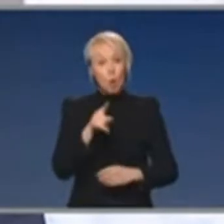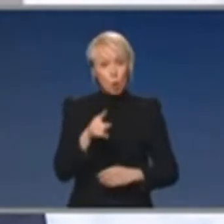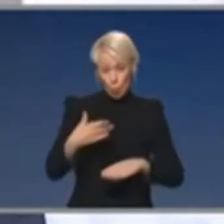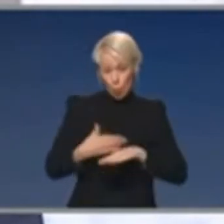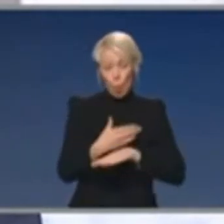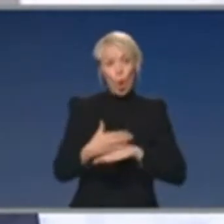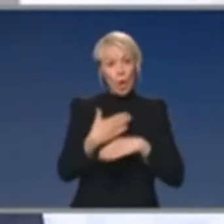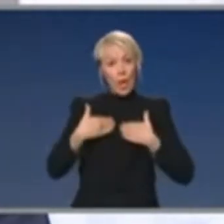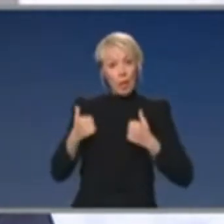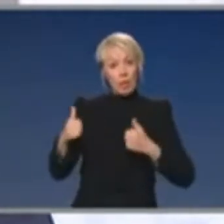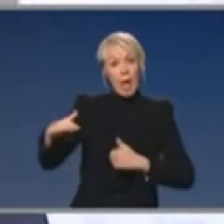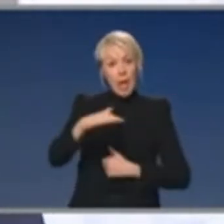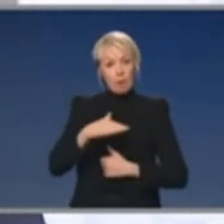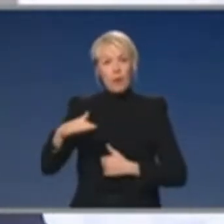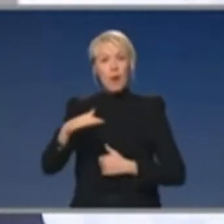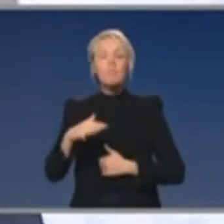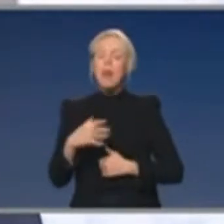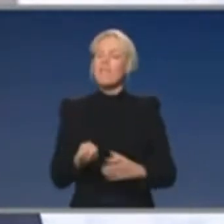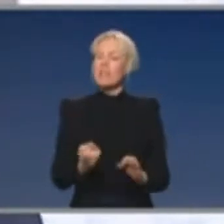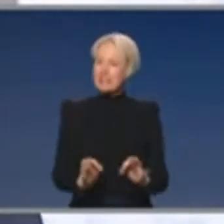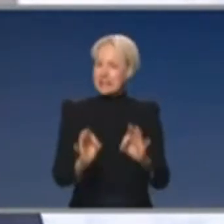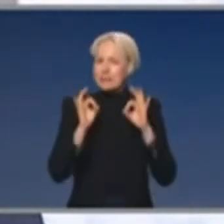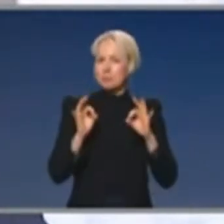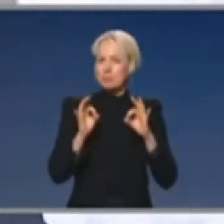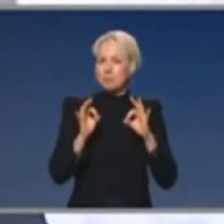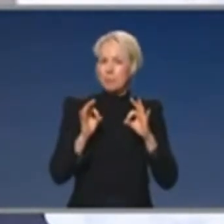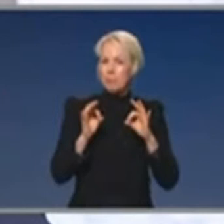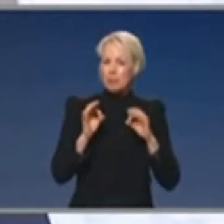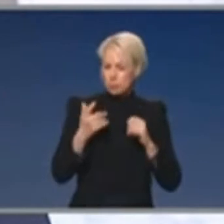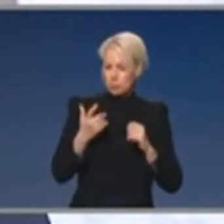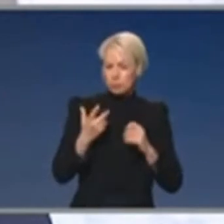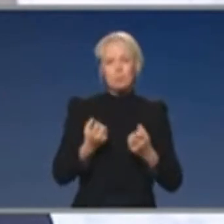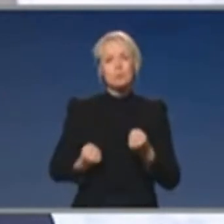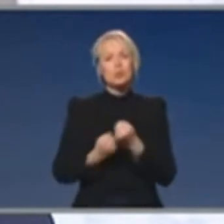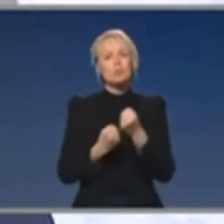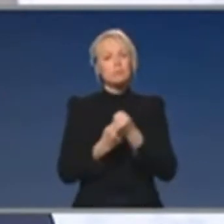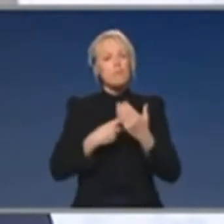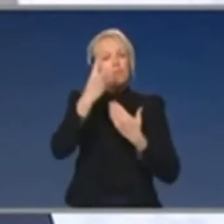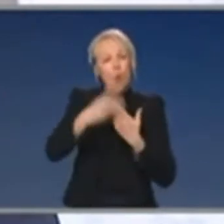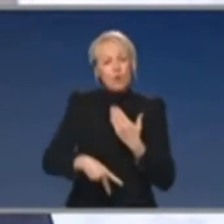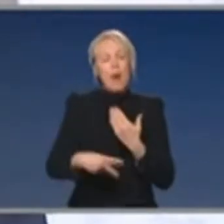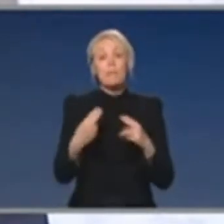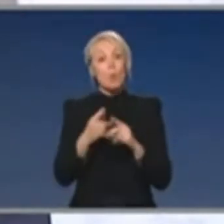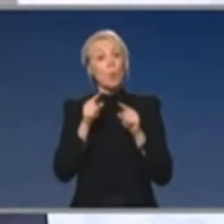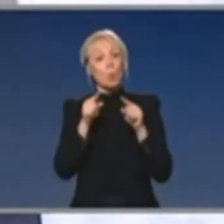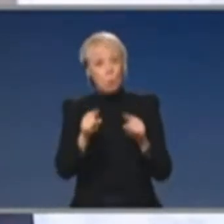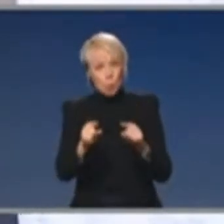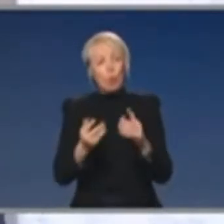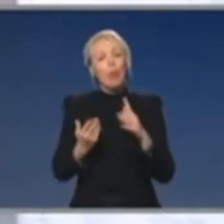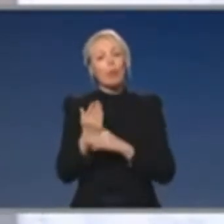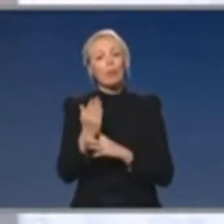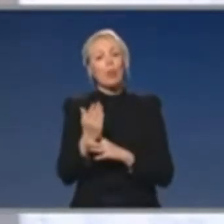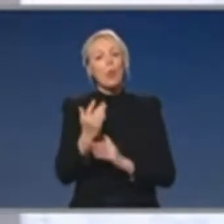dedicated tailor-made mental health and wellbeing program for frontline health workers led by the Black Dog Institute, and we have provided $3 million